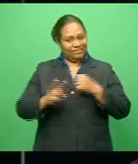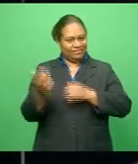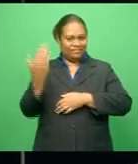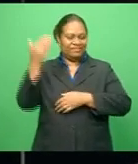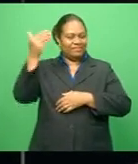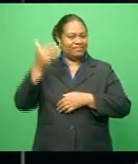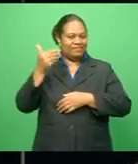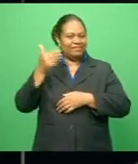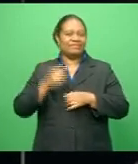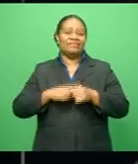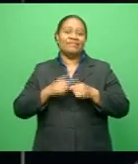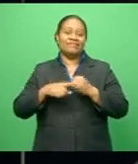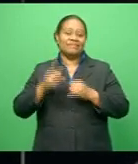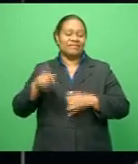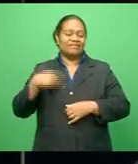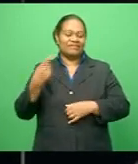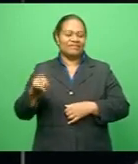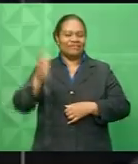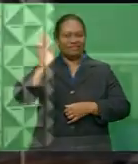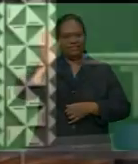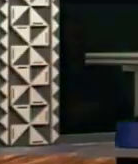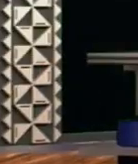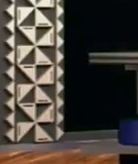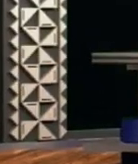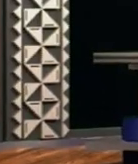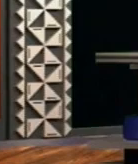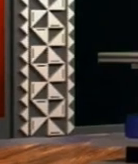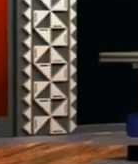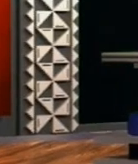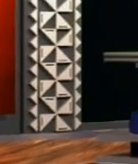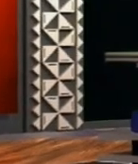evening. Until tomorrow, Modemanda.